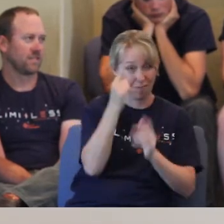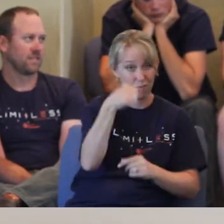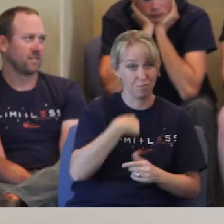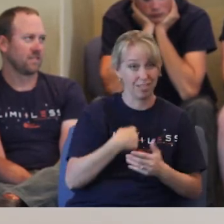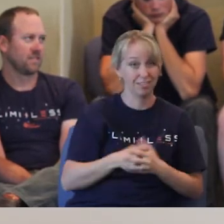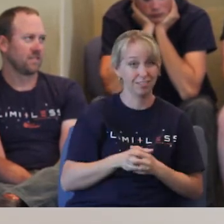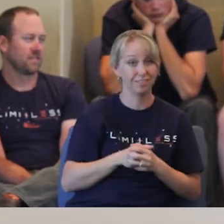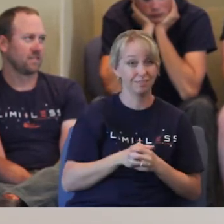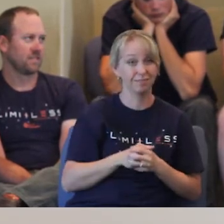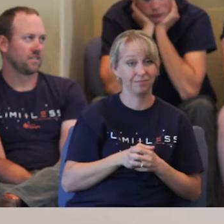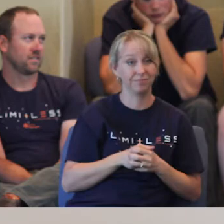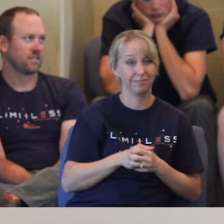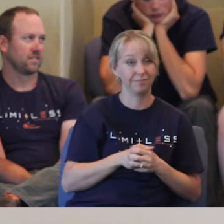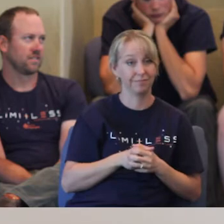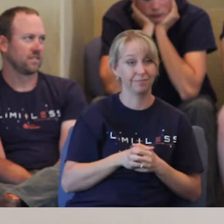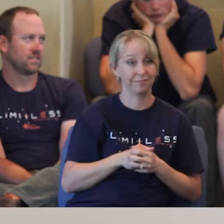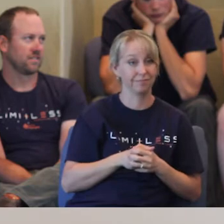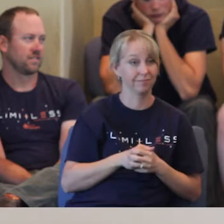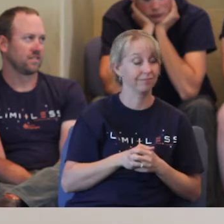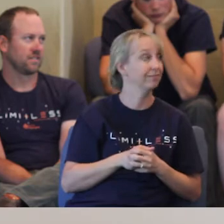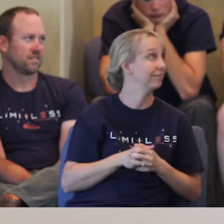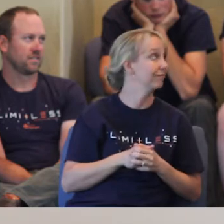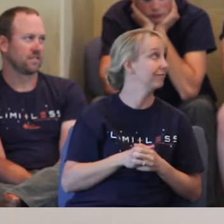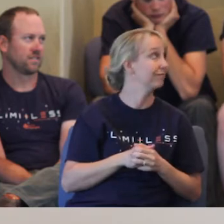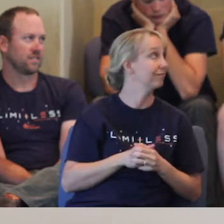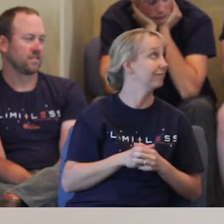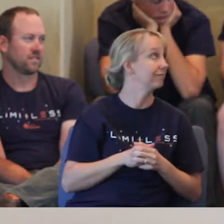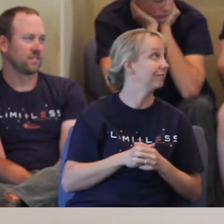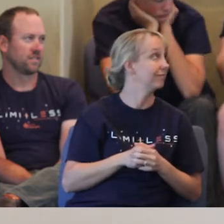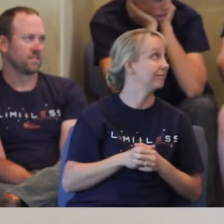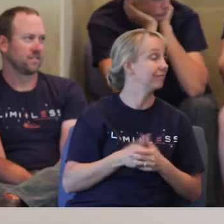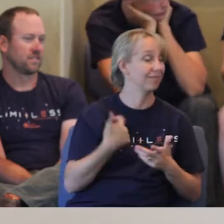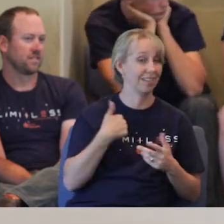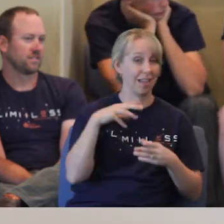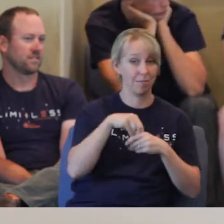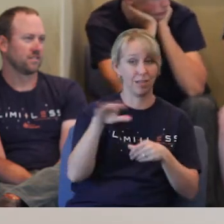I'm in your guys' prayers as a church. So thank you.